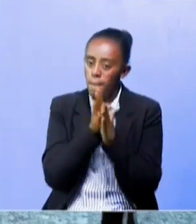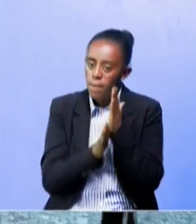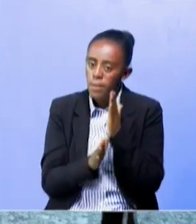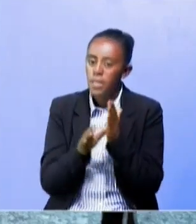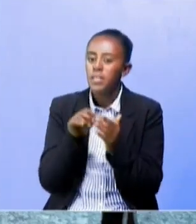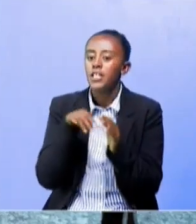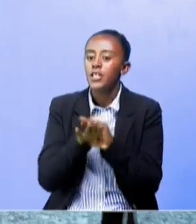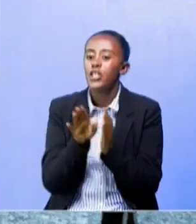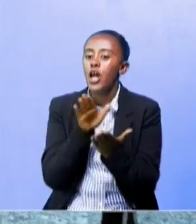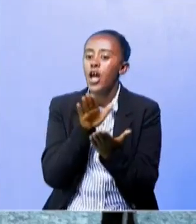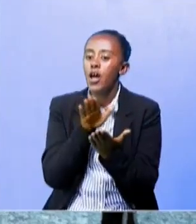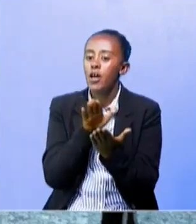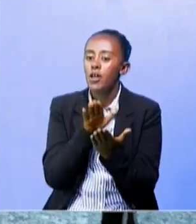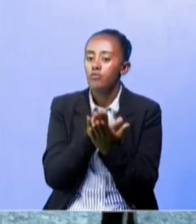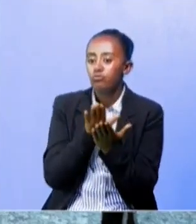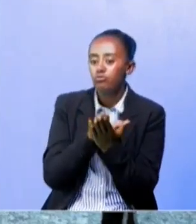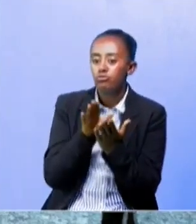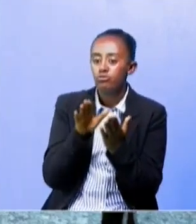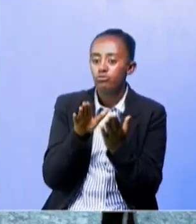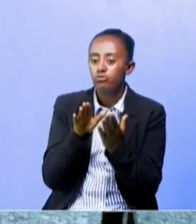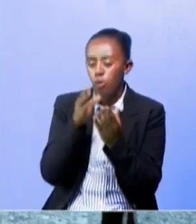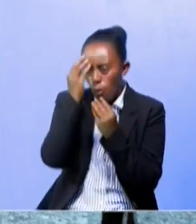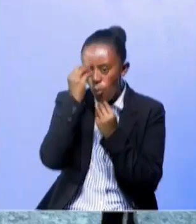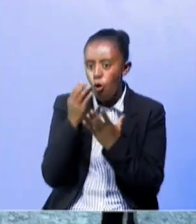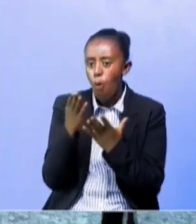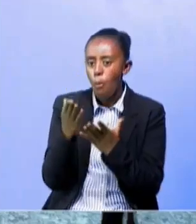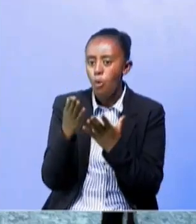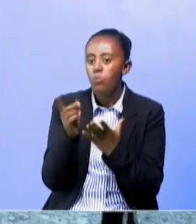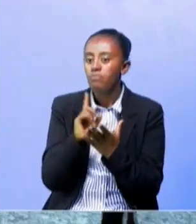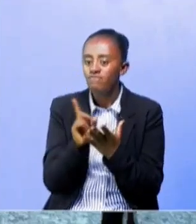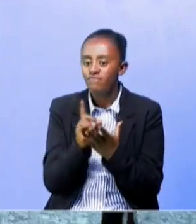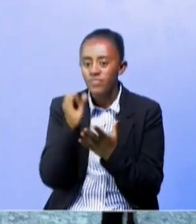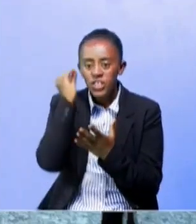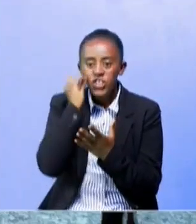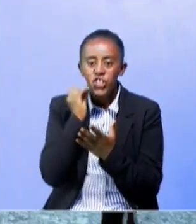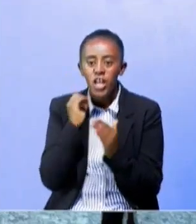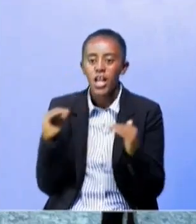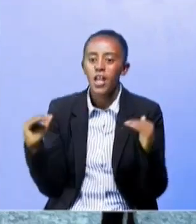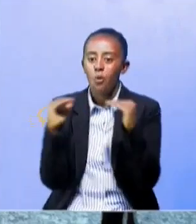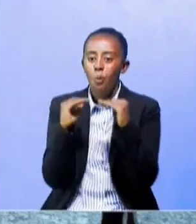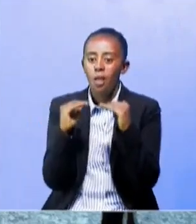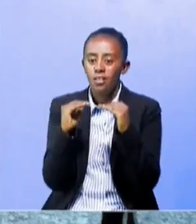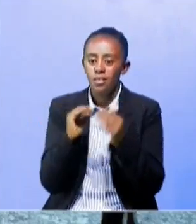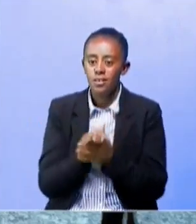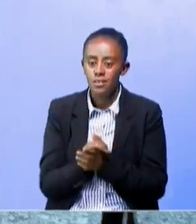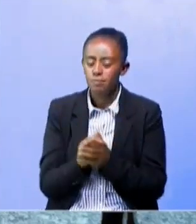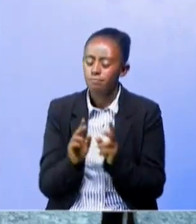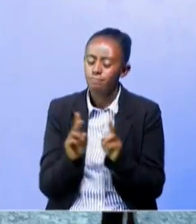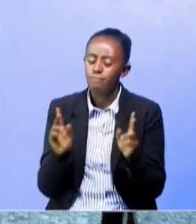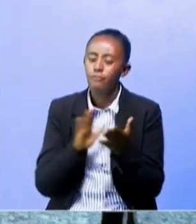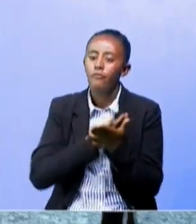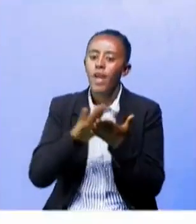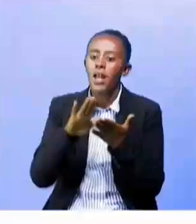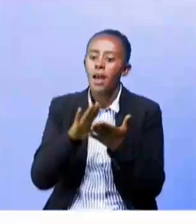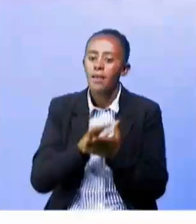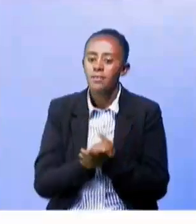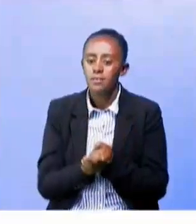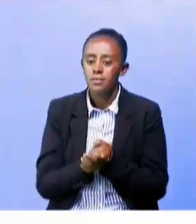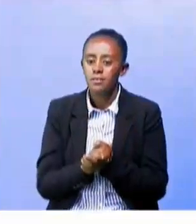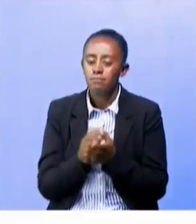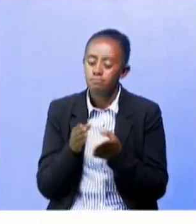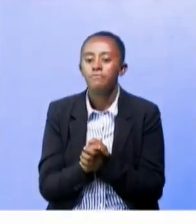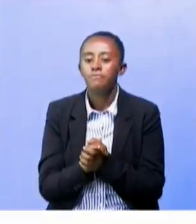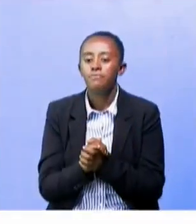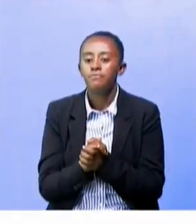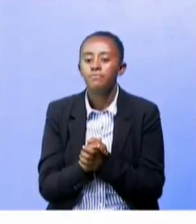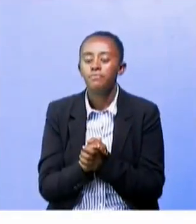school club so as to promote what? The gender equality. Very nice. Let's